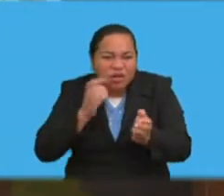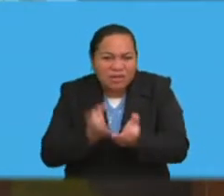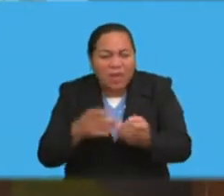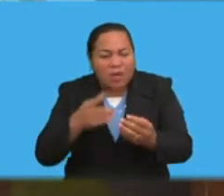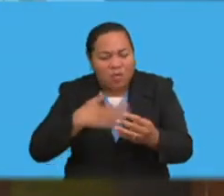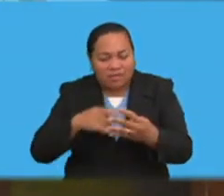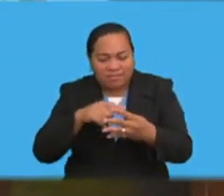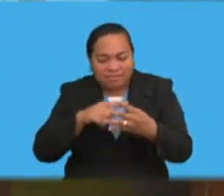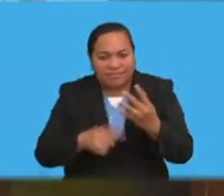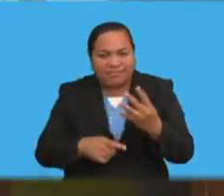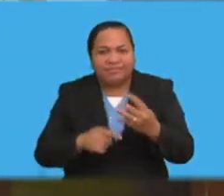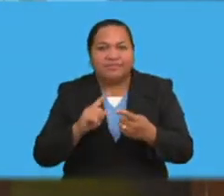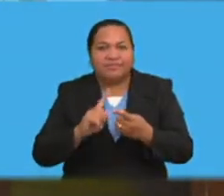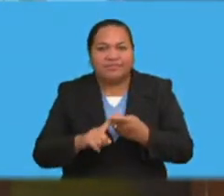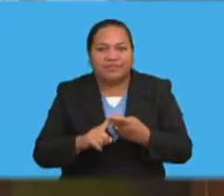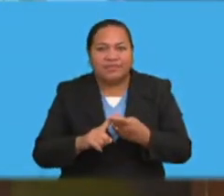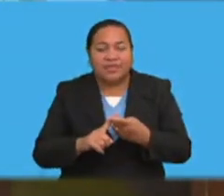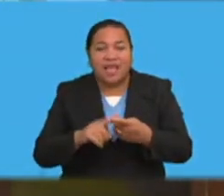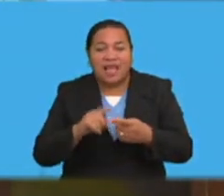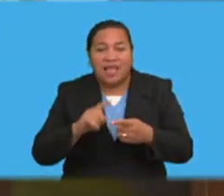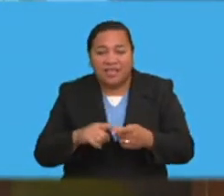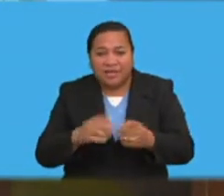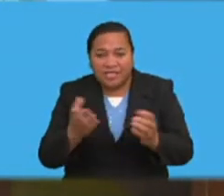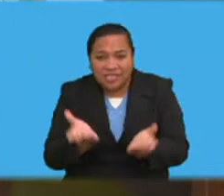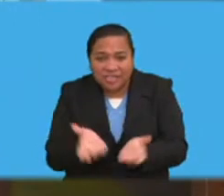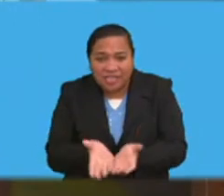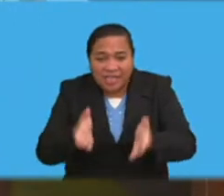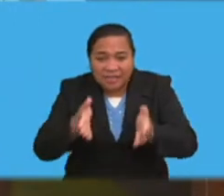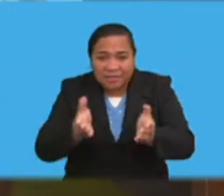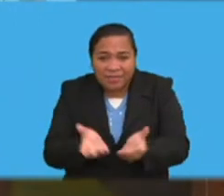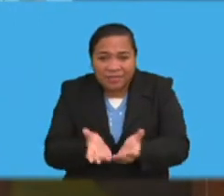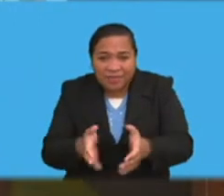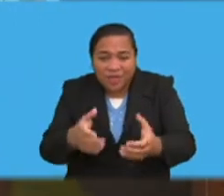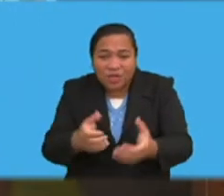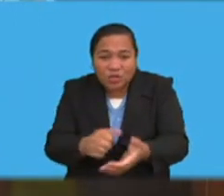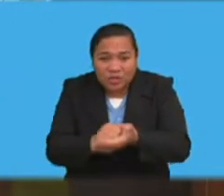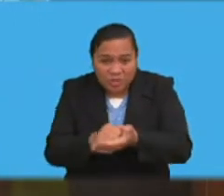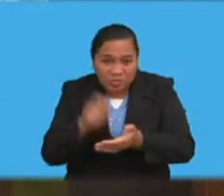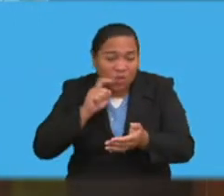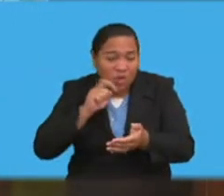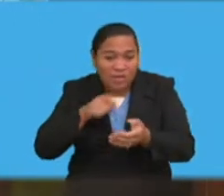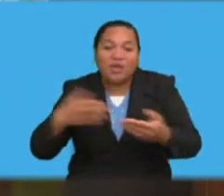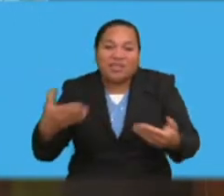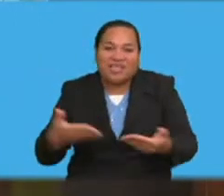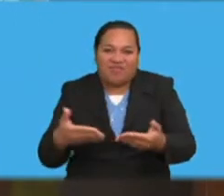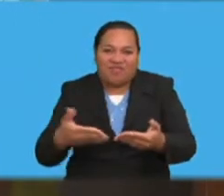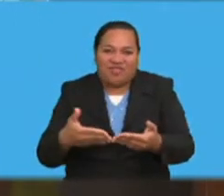four. Madam Speaker, on retention dams, the construction of small retention dams were introduced